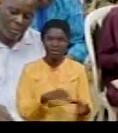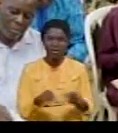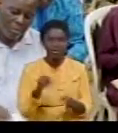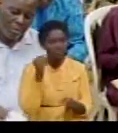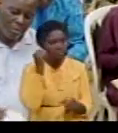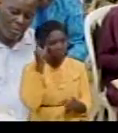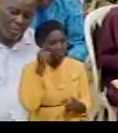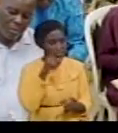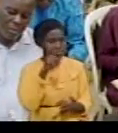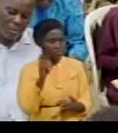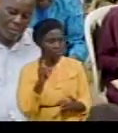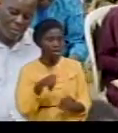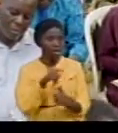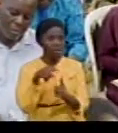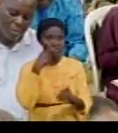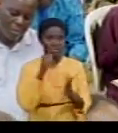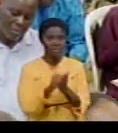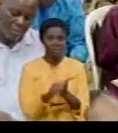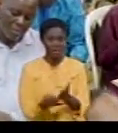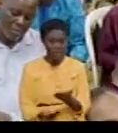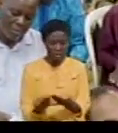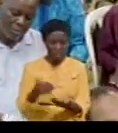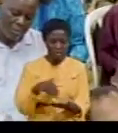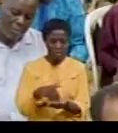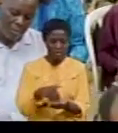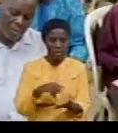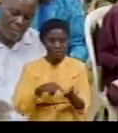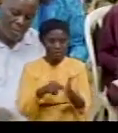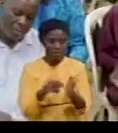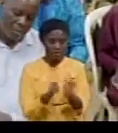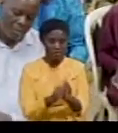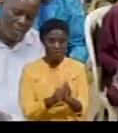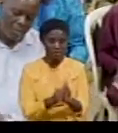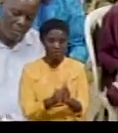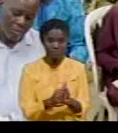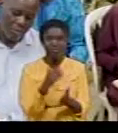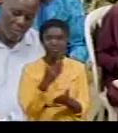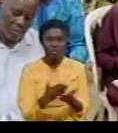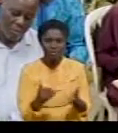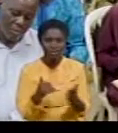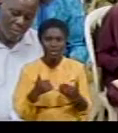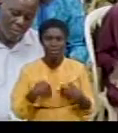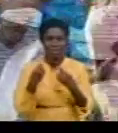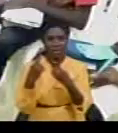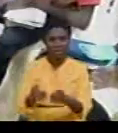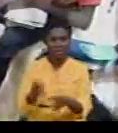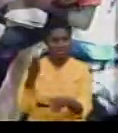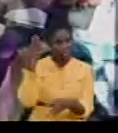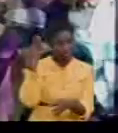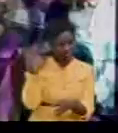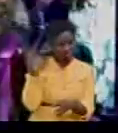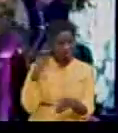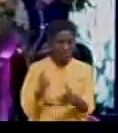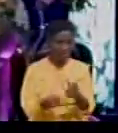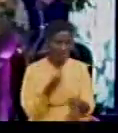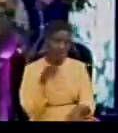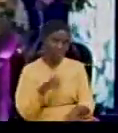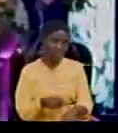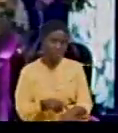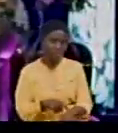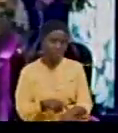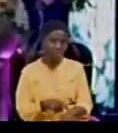say again, that means something that happened before, the first time. That's